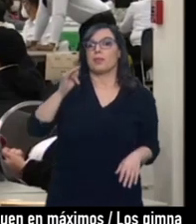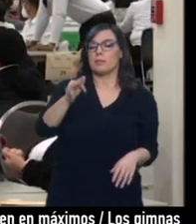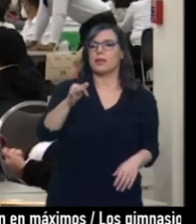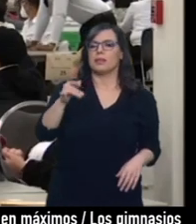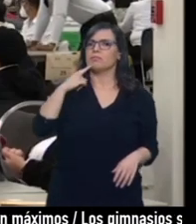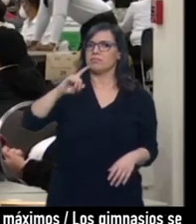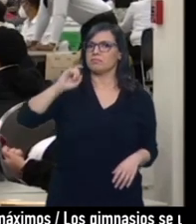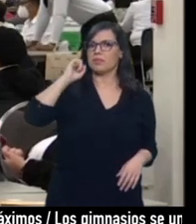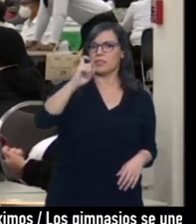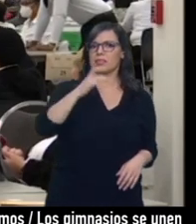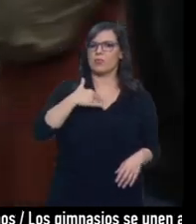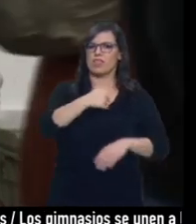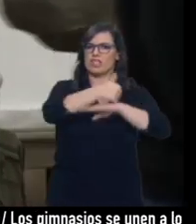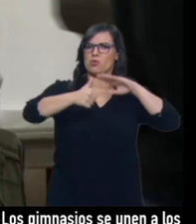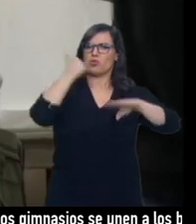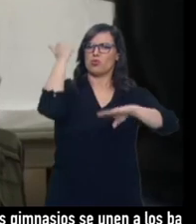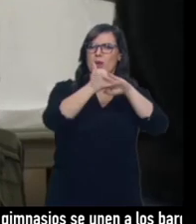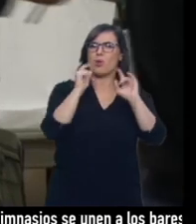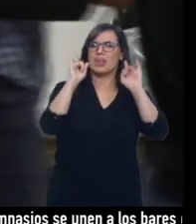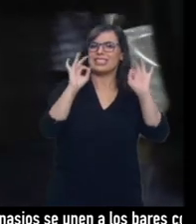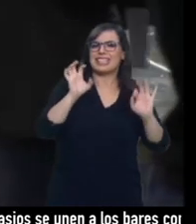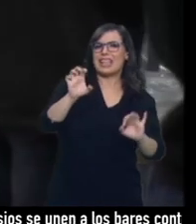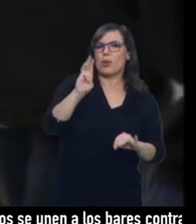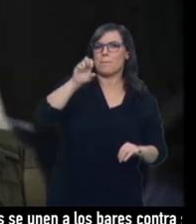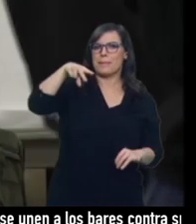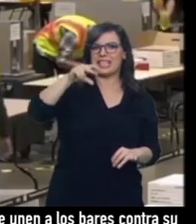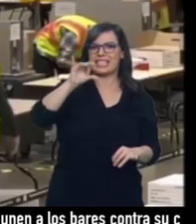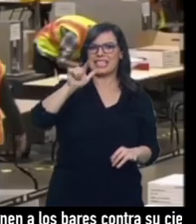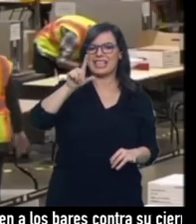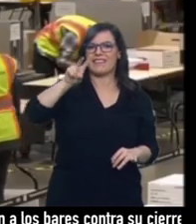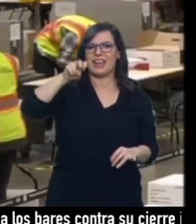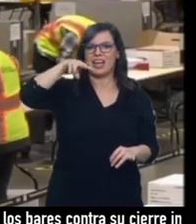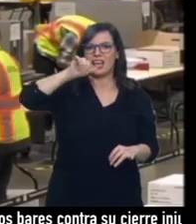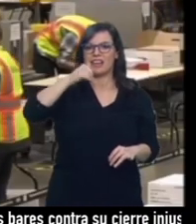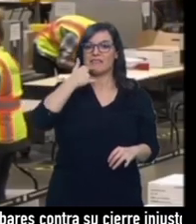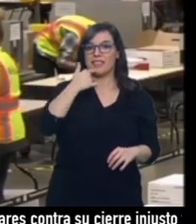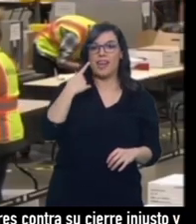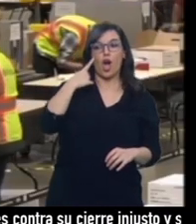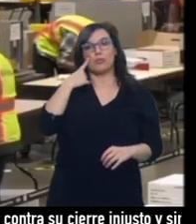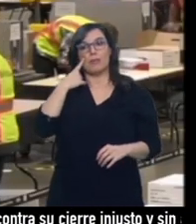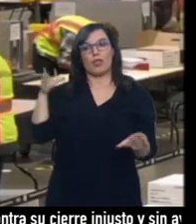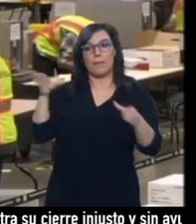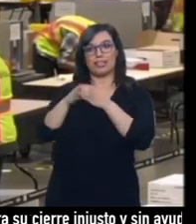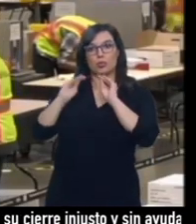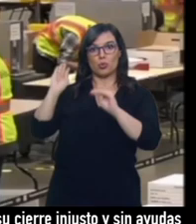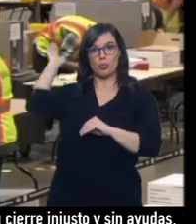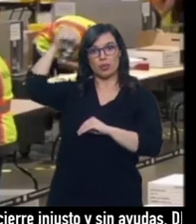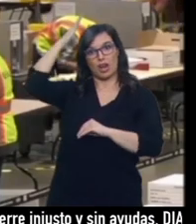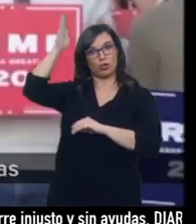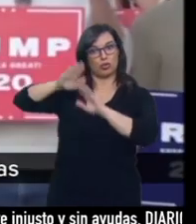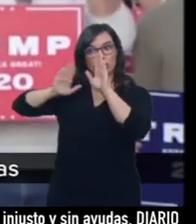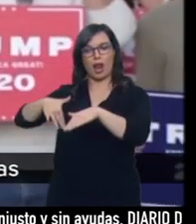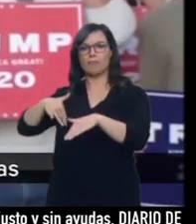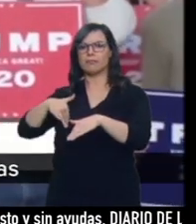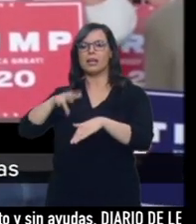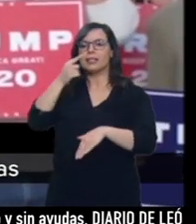con llevar al Supremo el caso concreto de Pensilvania, donde acusan a los funcionarios de impedir la presencia de observadores del Partido Republicano durante el escrutinio.